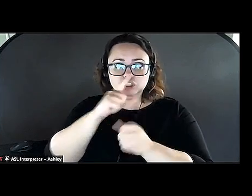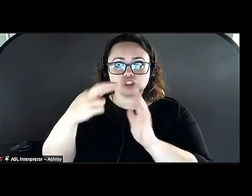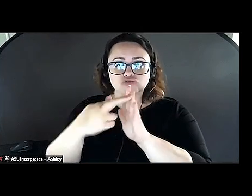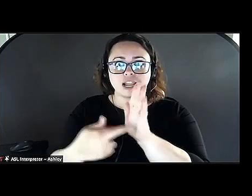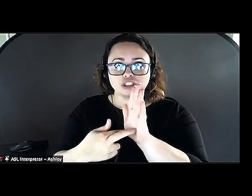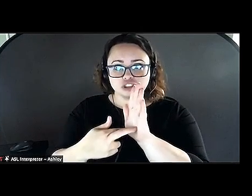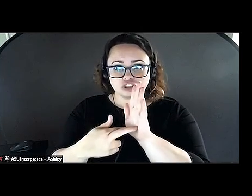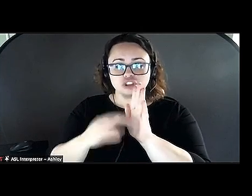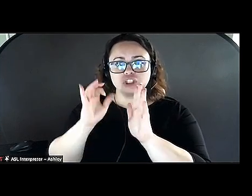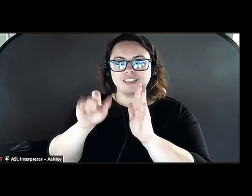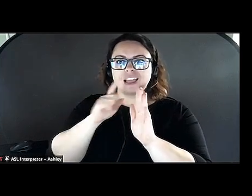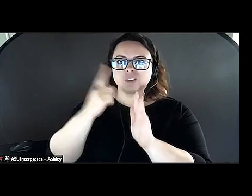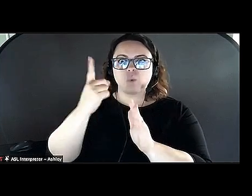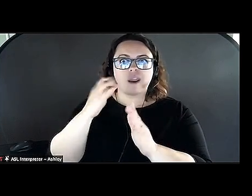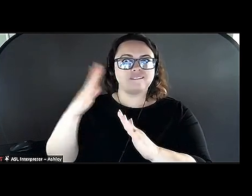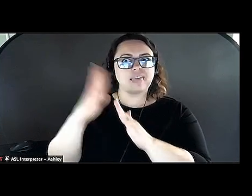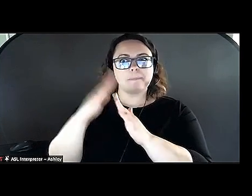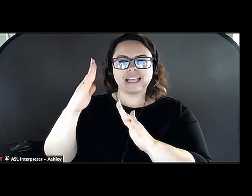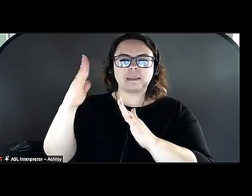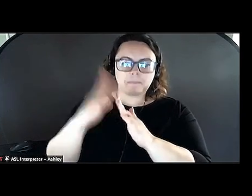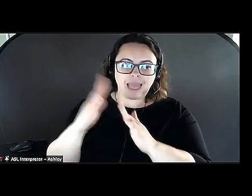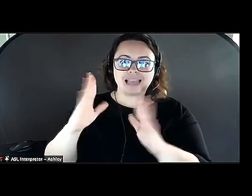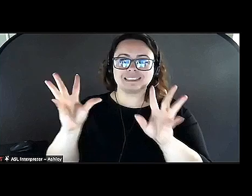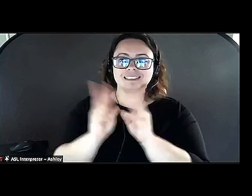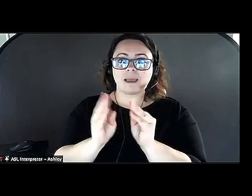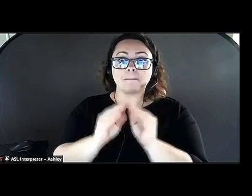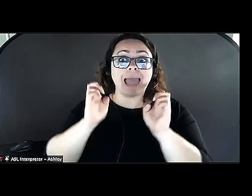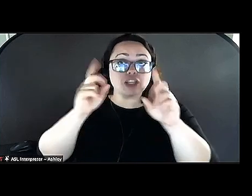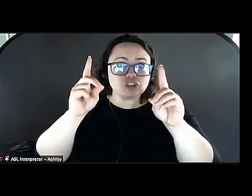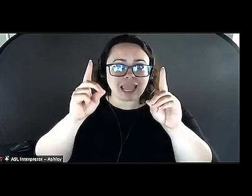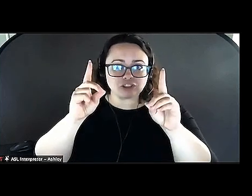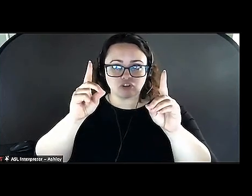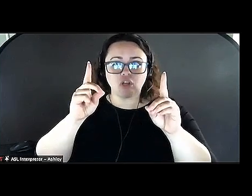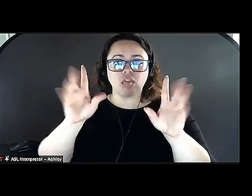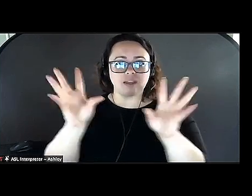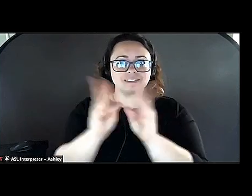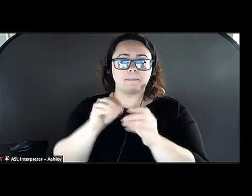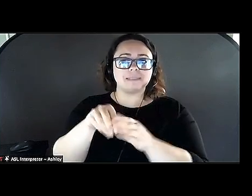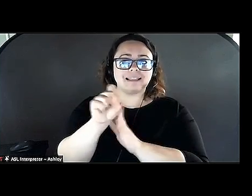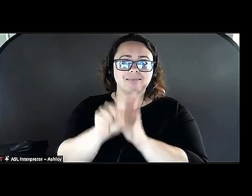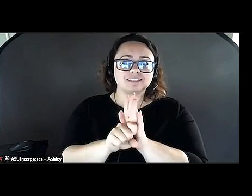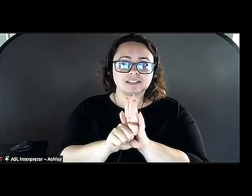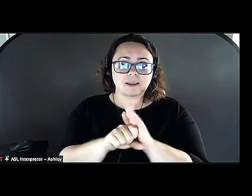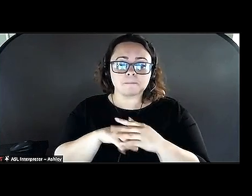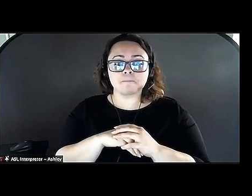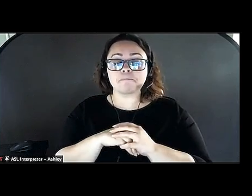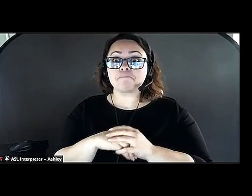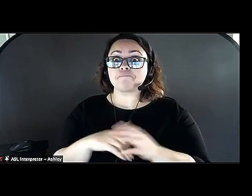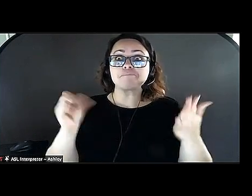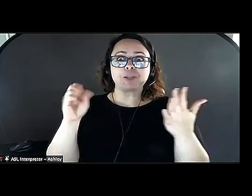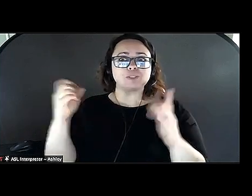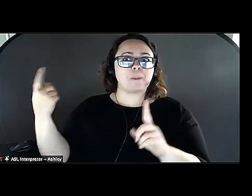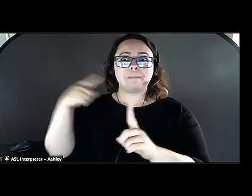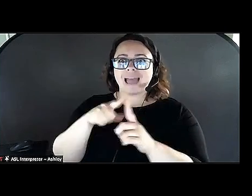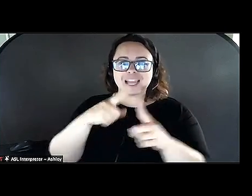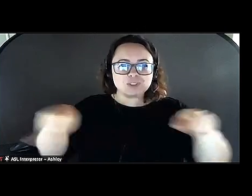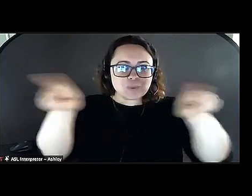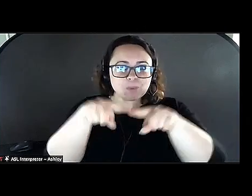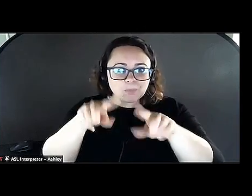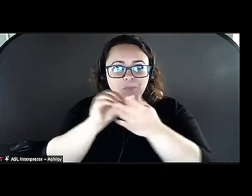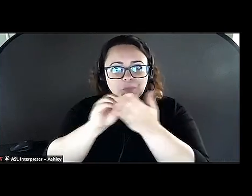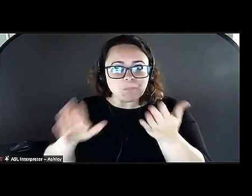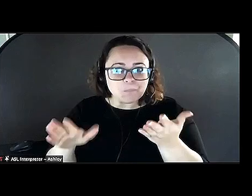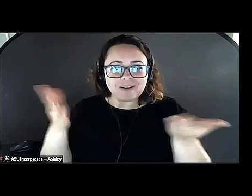It's one of the best summit, education summit in the state. So back to you all, right?